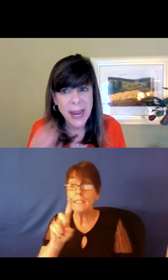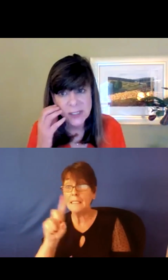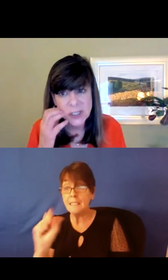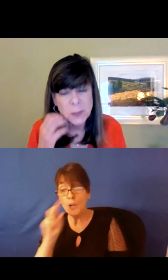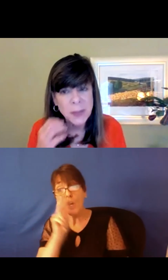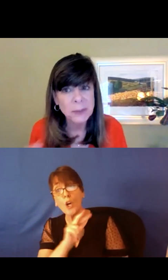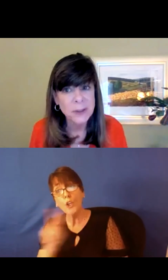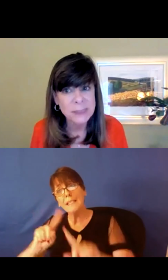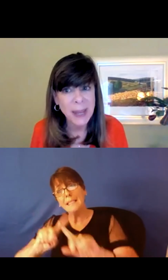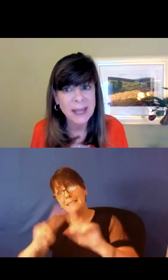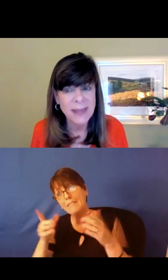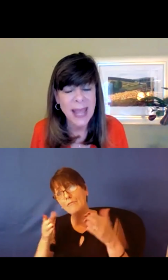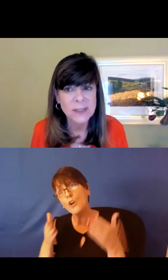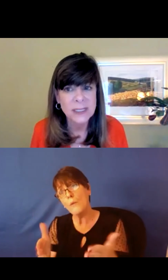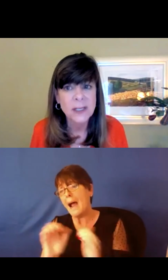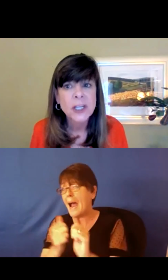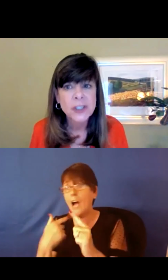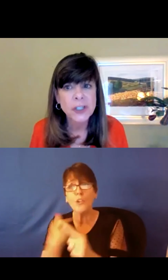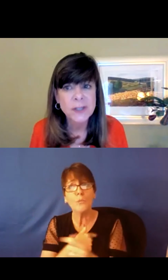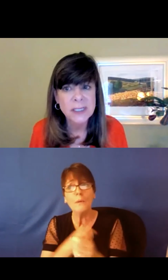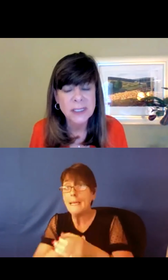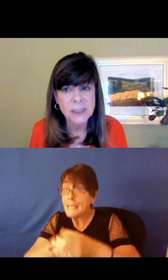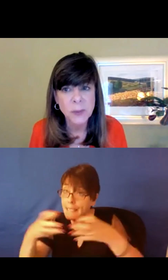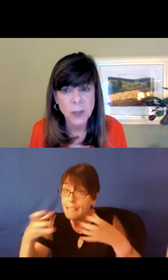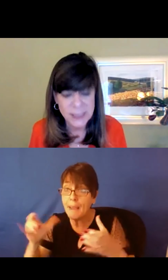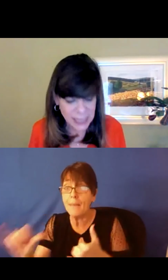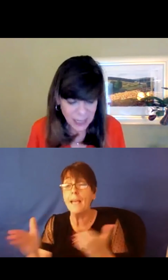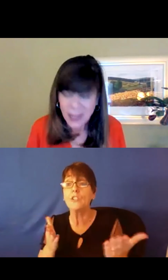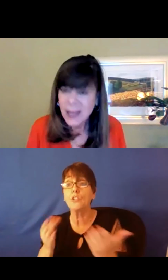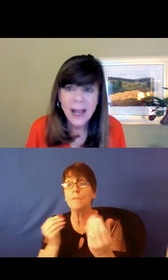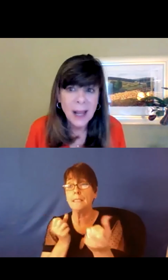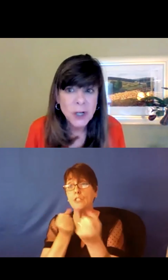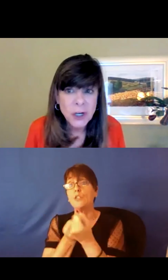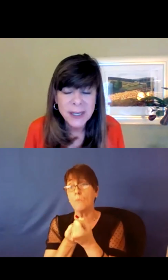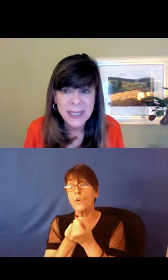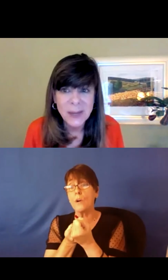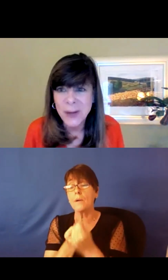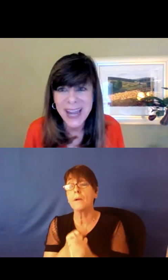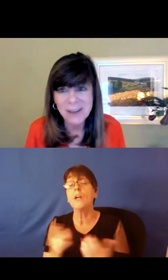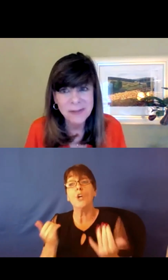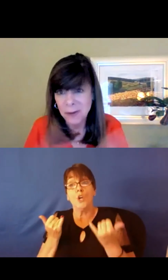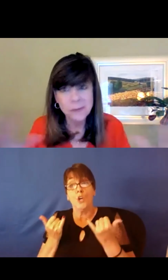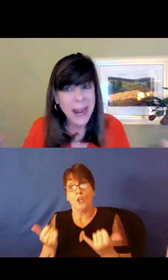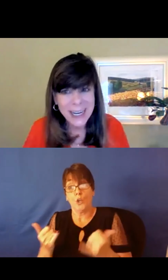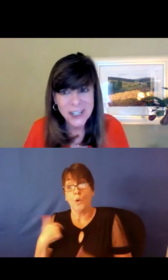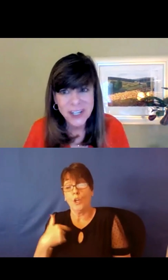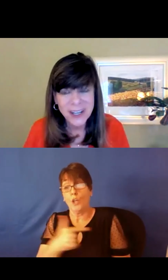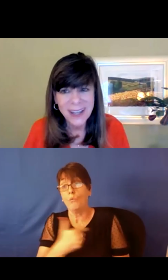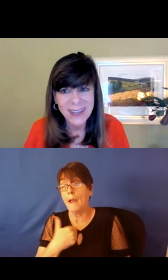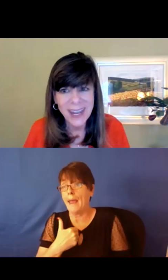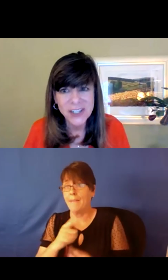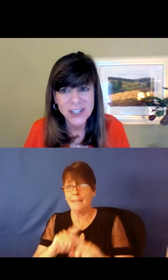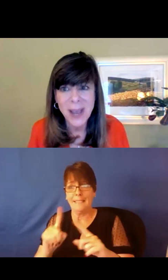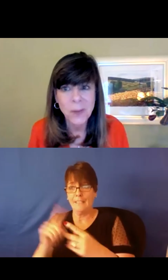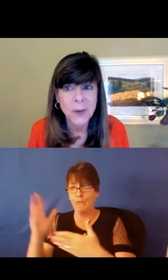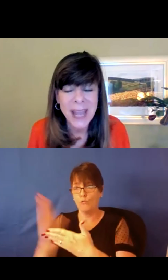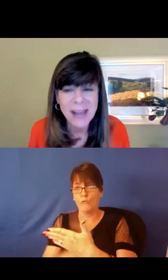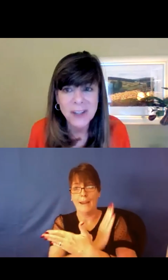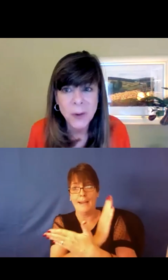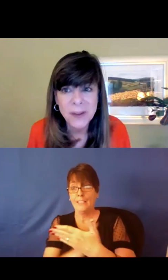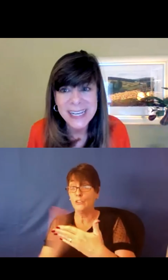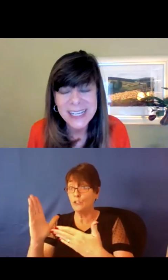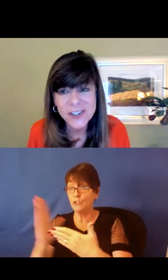new ways to be able to expand the housing services and supports. Currently, we have a range in the aging